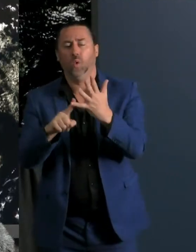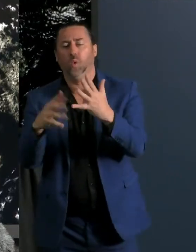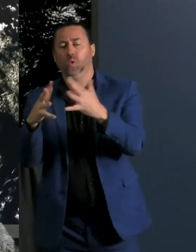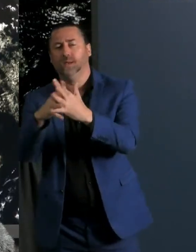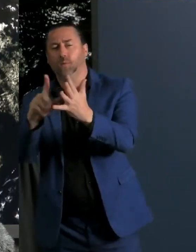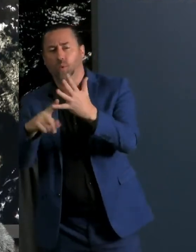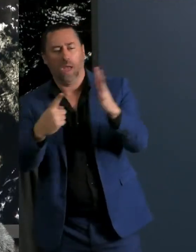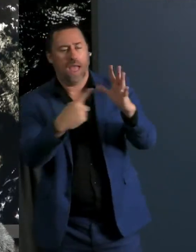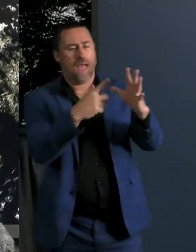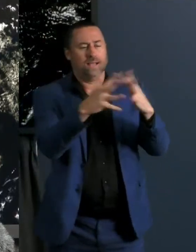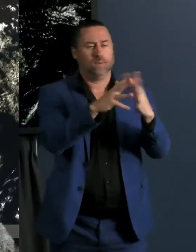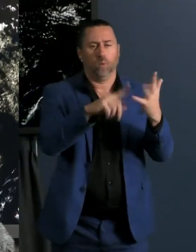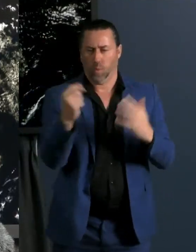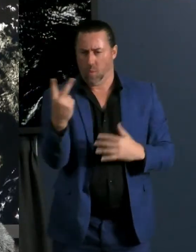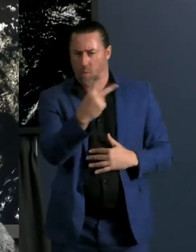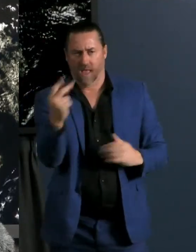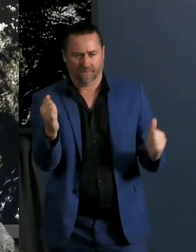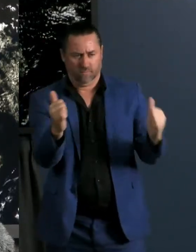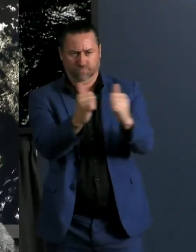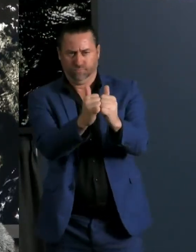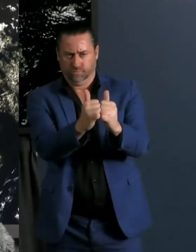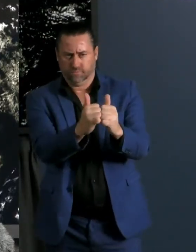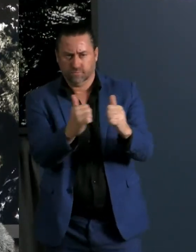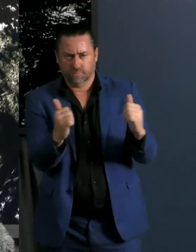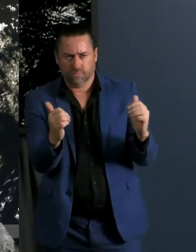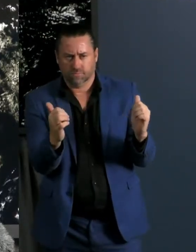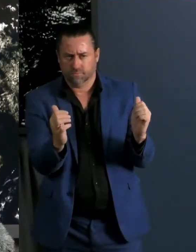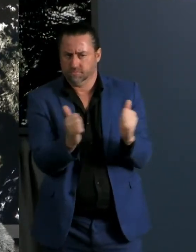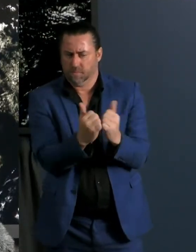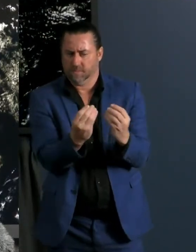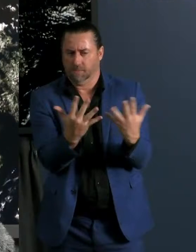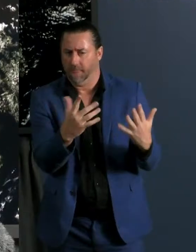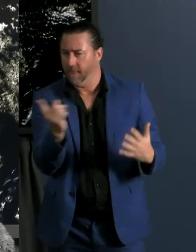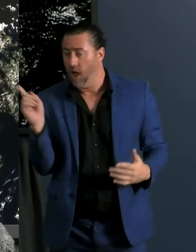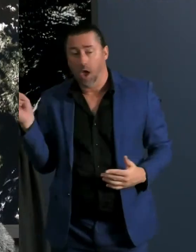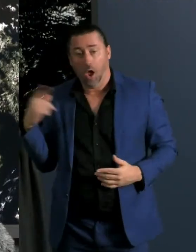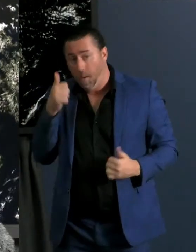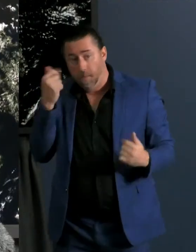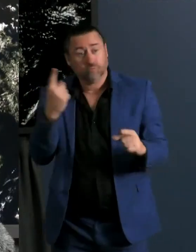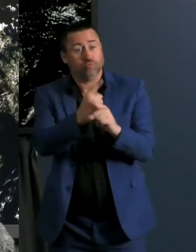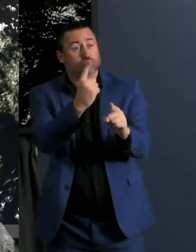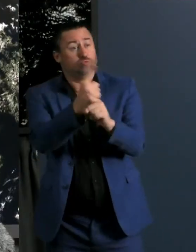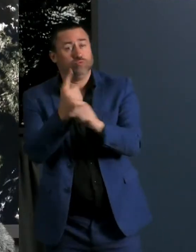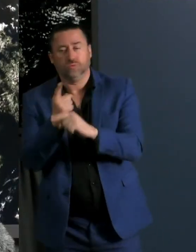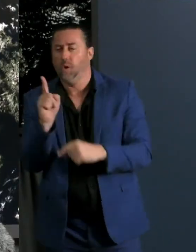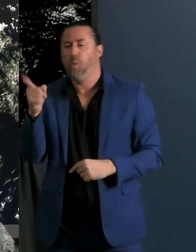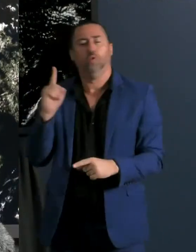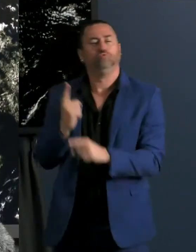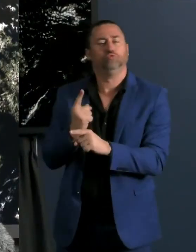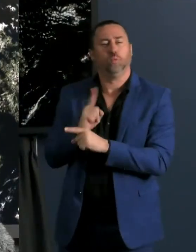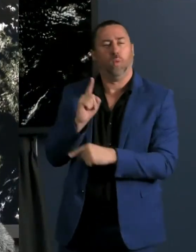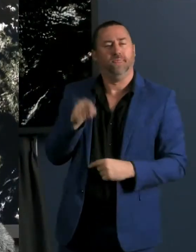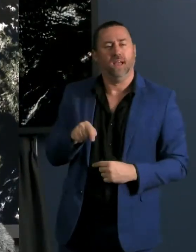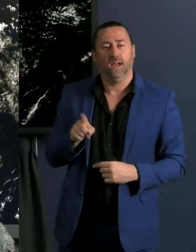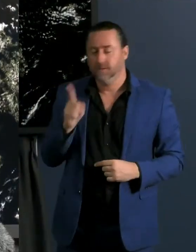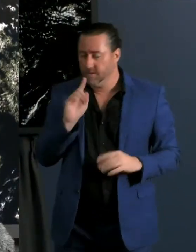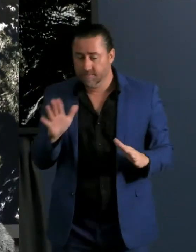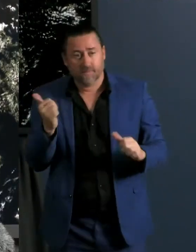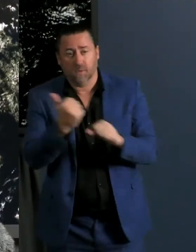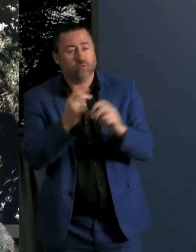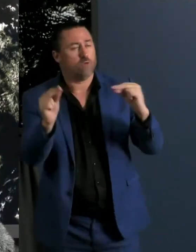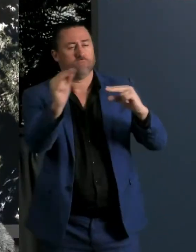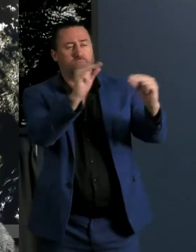UWU and the AWU? I'm aware of a lot of conversations, and I'm sure there are conversations that I'm not aware of, and I'm sure there